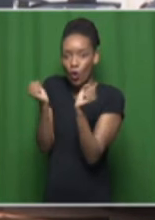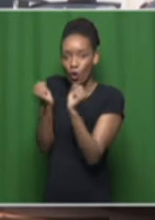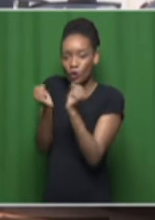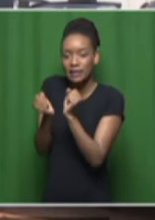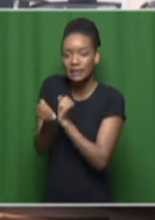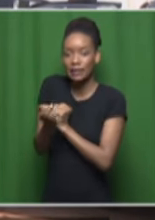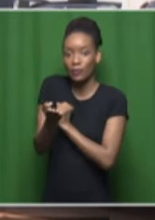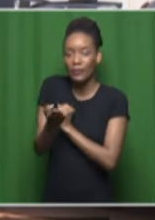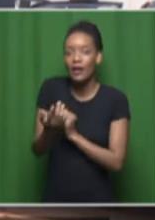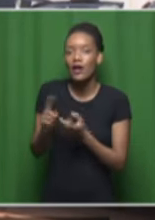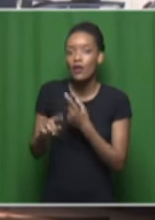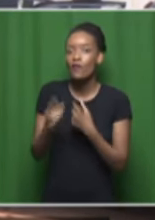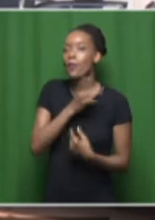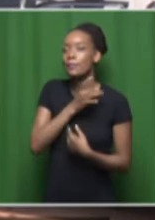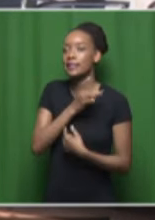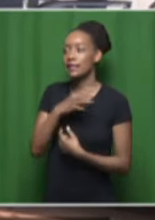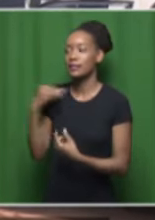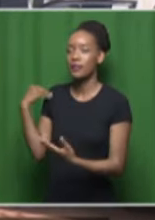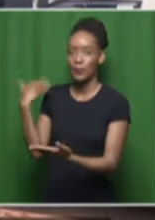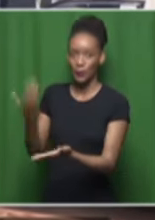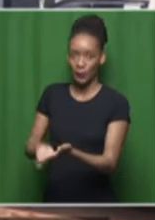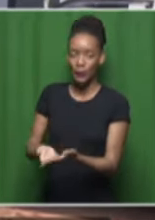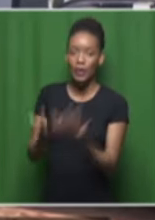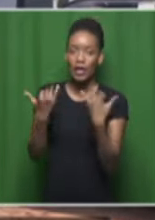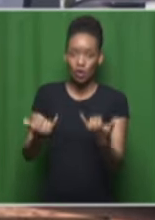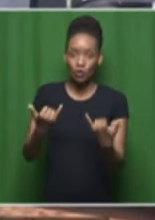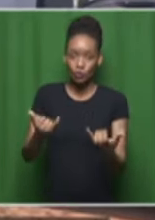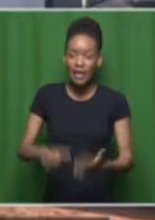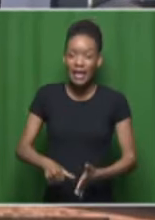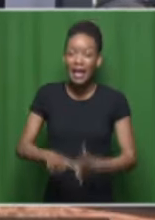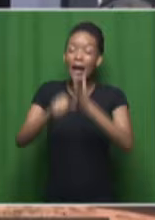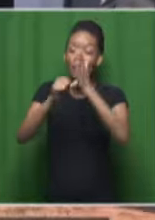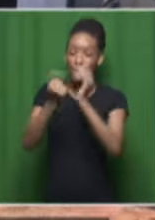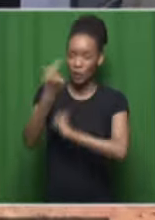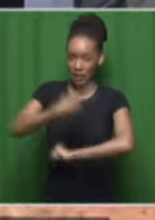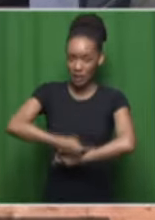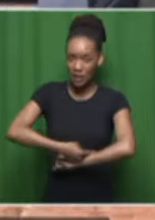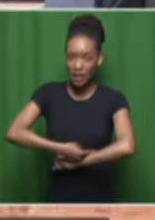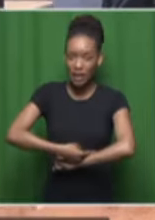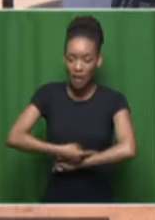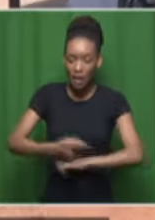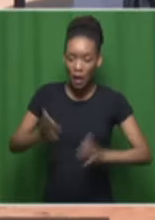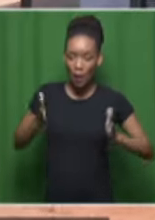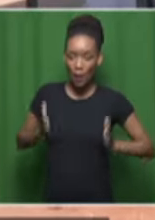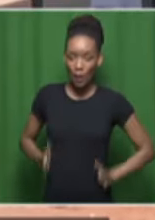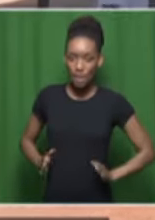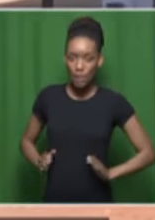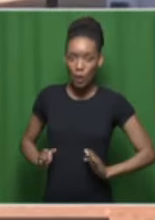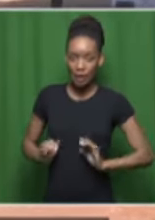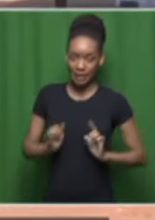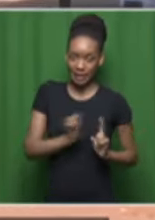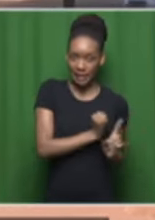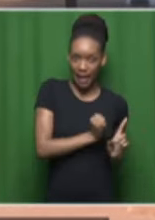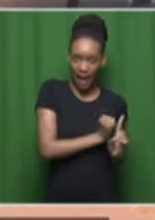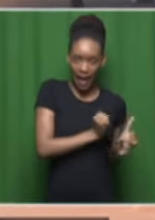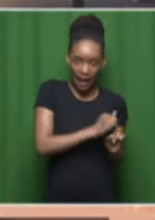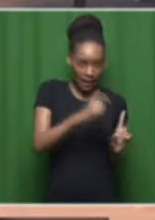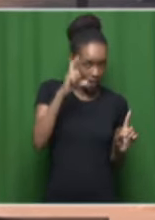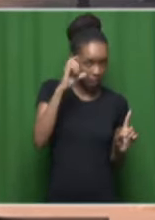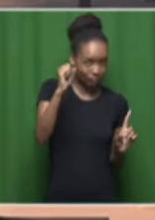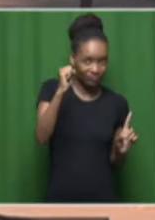since Saturday, and today of course is the important day where his body, in accordance to